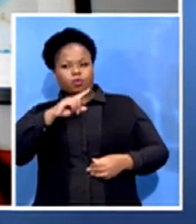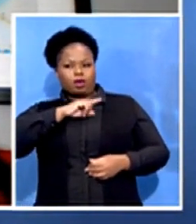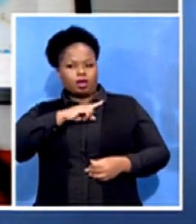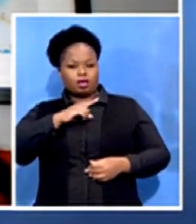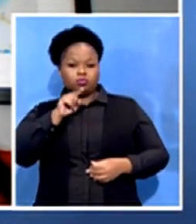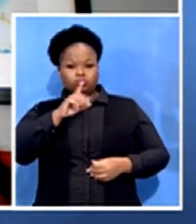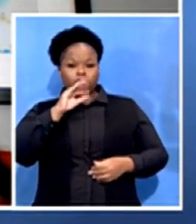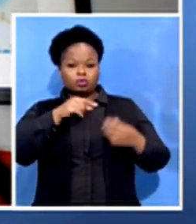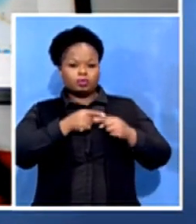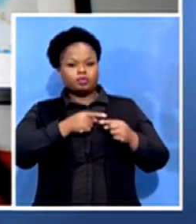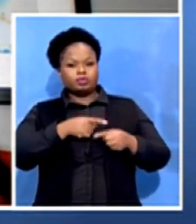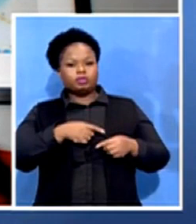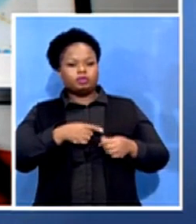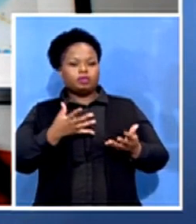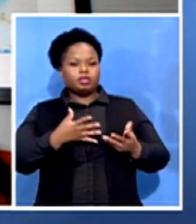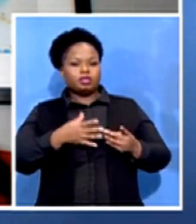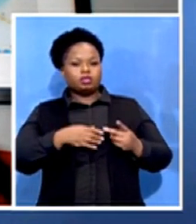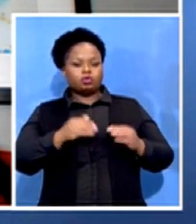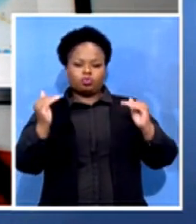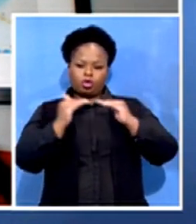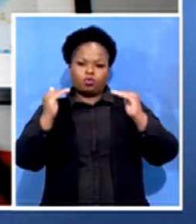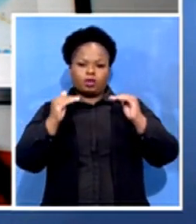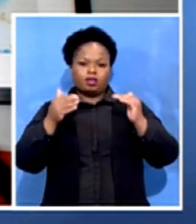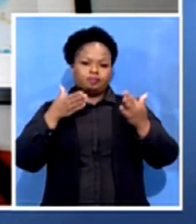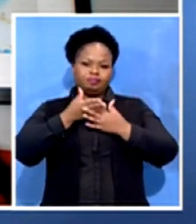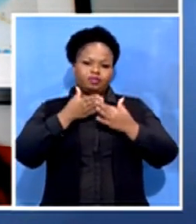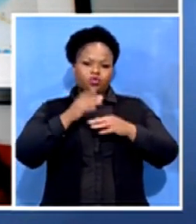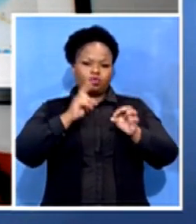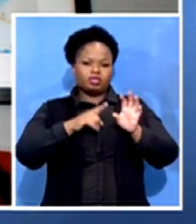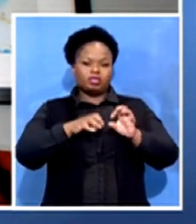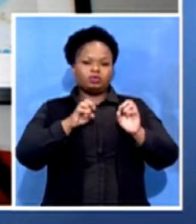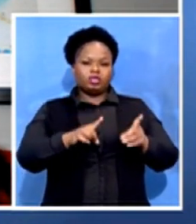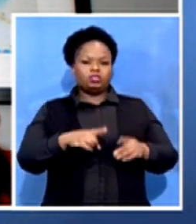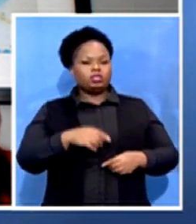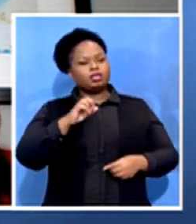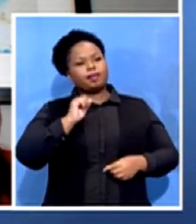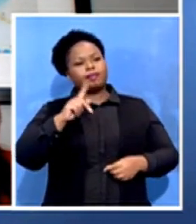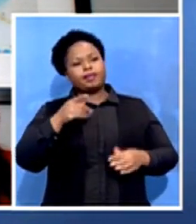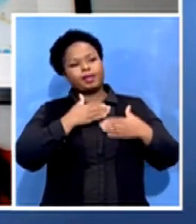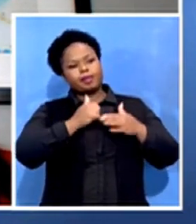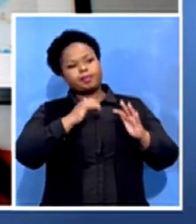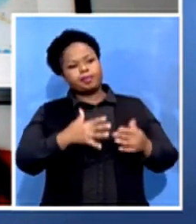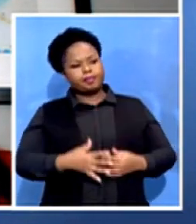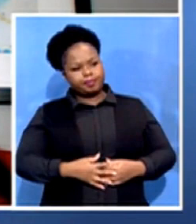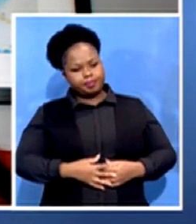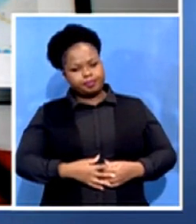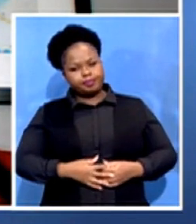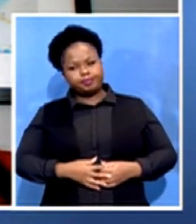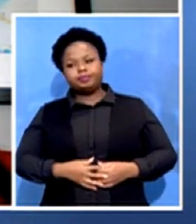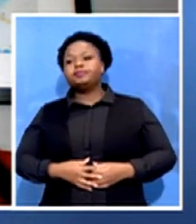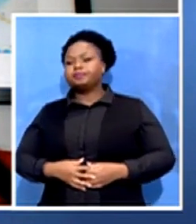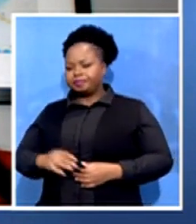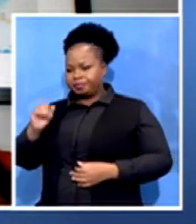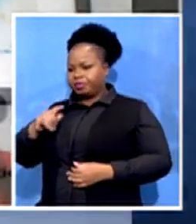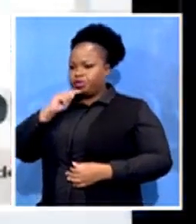access to quality education. How will this app help? Well, that's exactly what it is, equal opportunity. So we want the